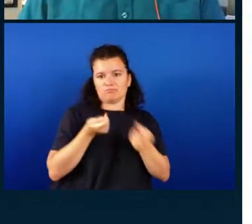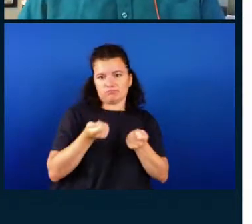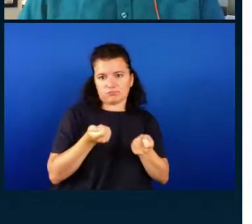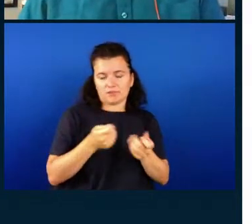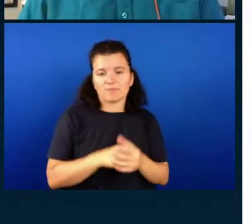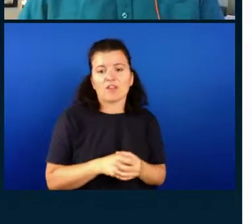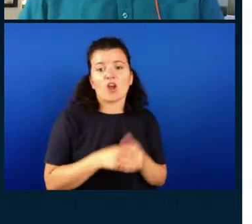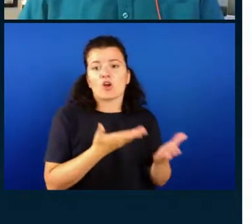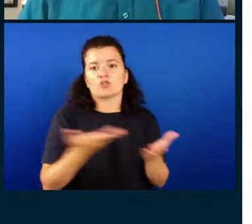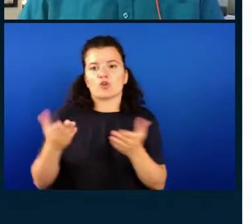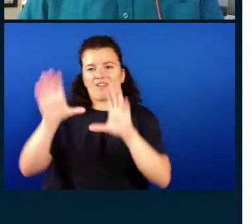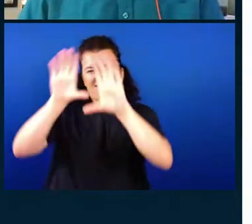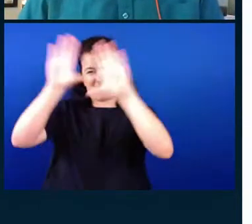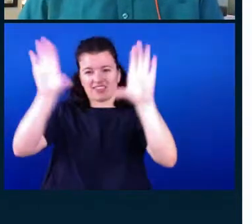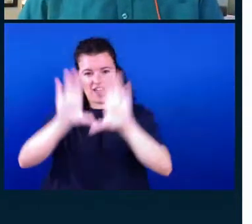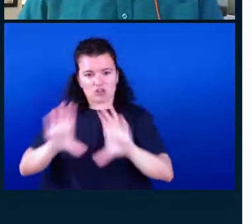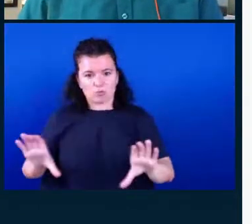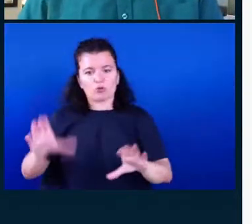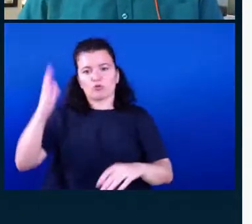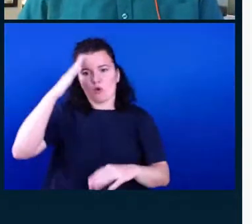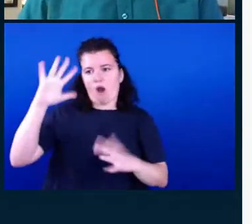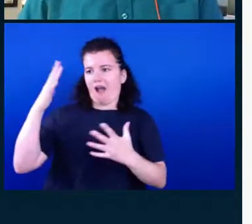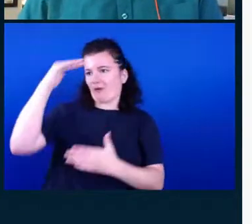it just knows how to set this up.